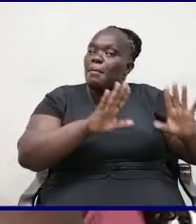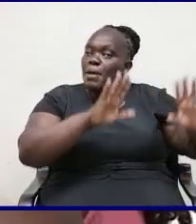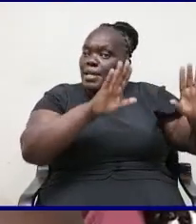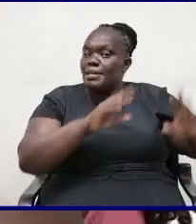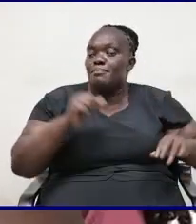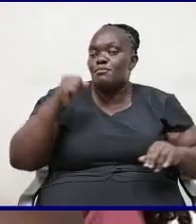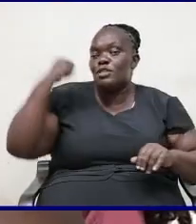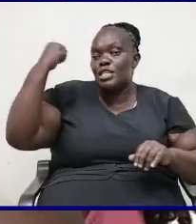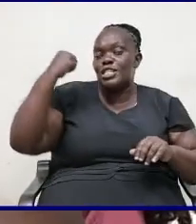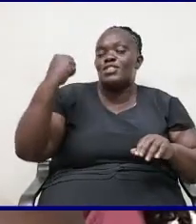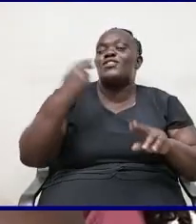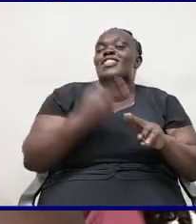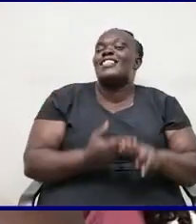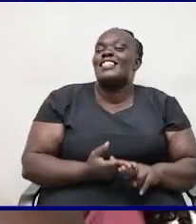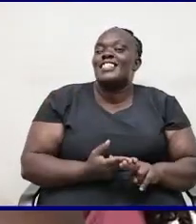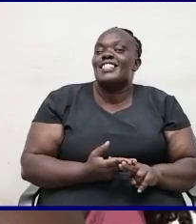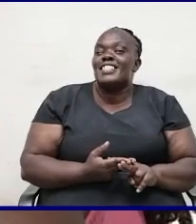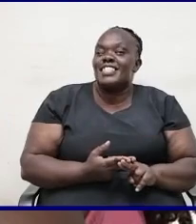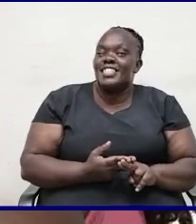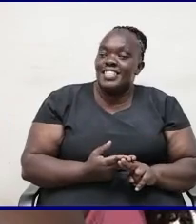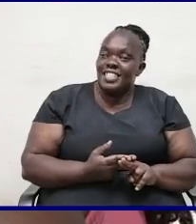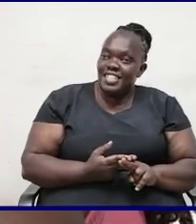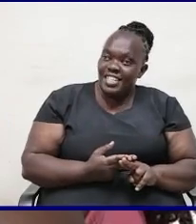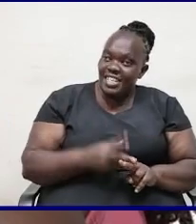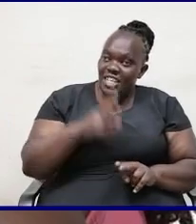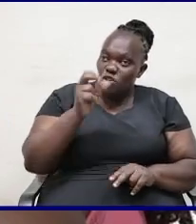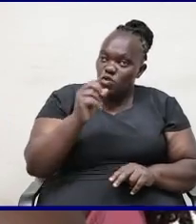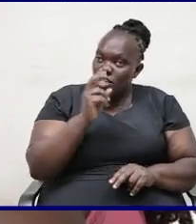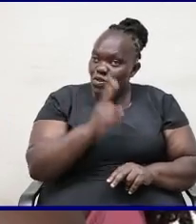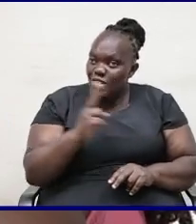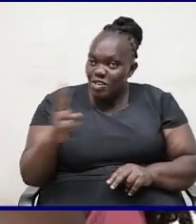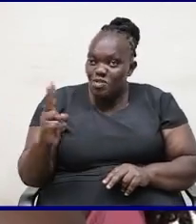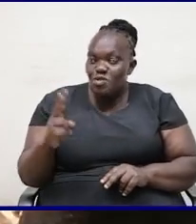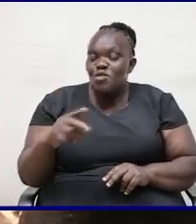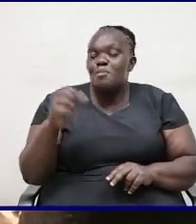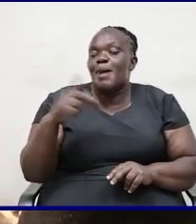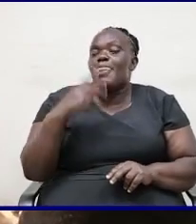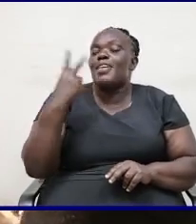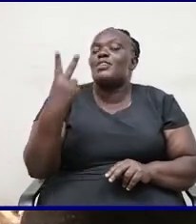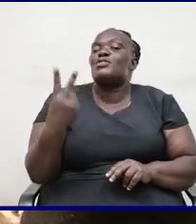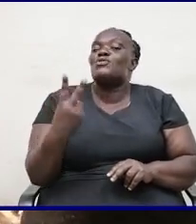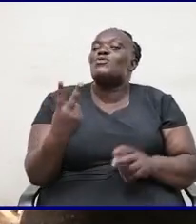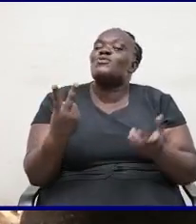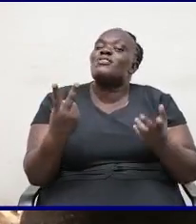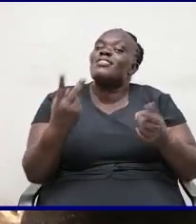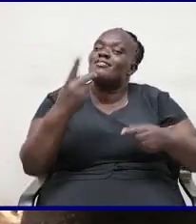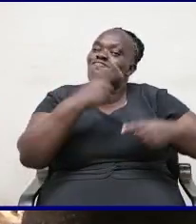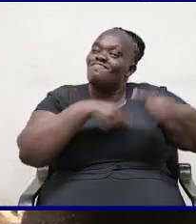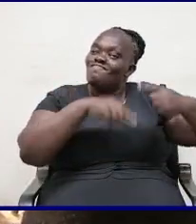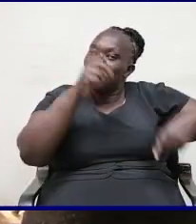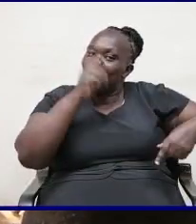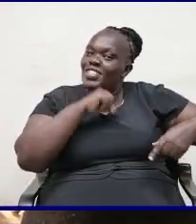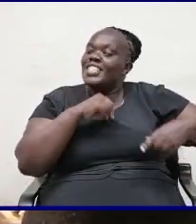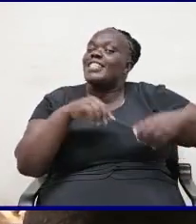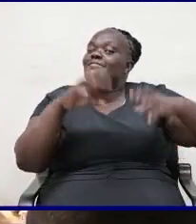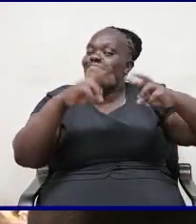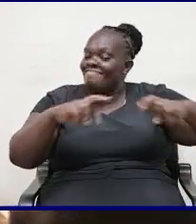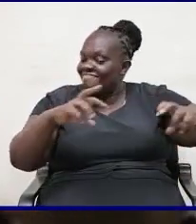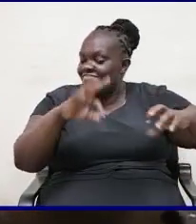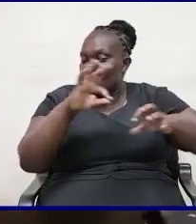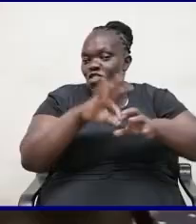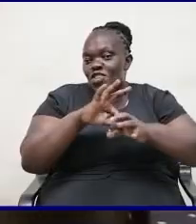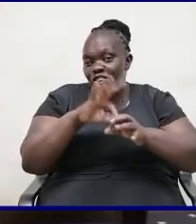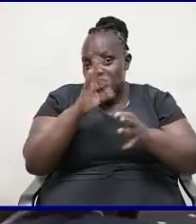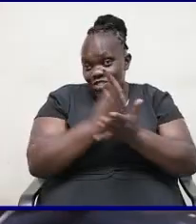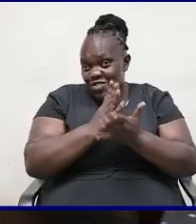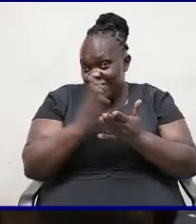on a political seat. So this is in which year? That is 2022, February. Oh, we ran for office? Yes, I ran for office. Ulitafuta kura?